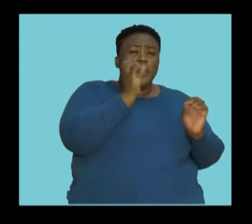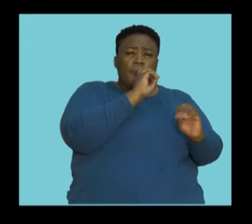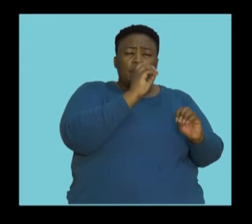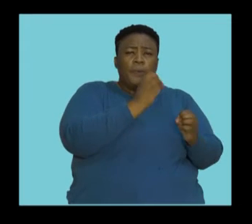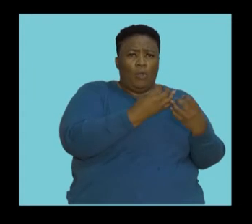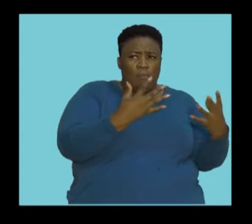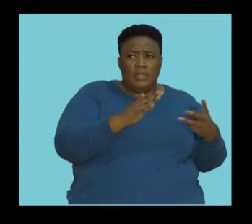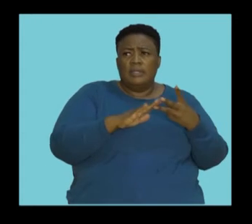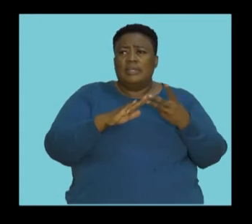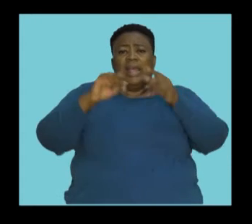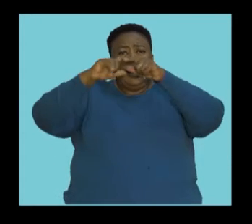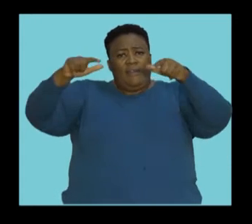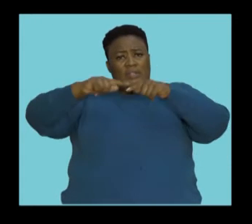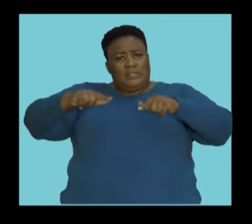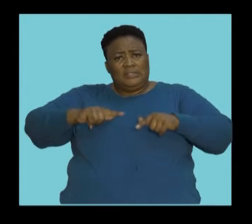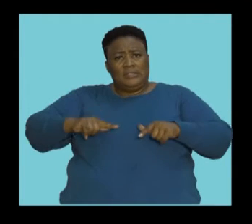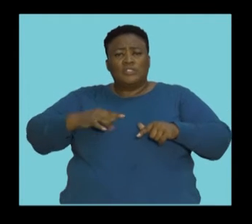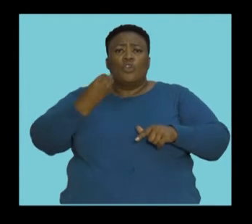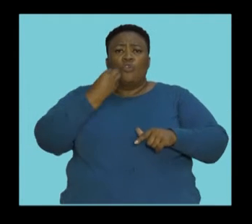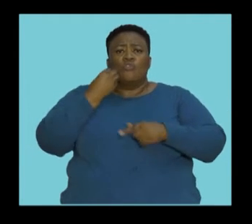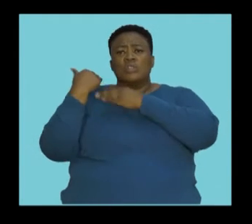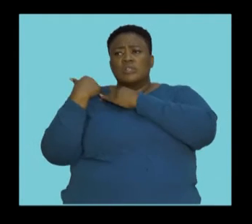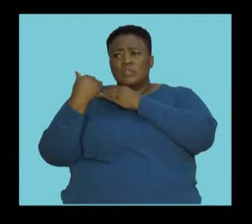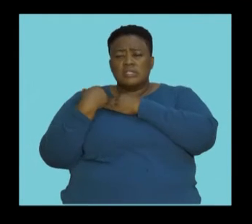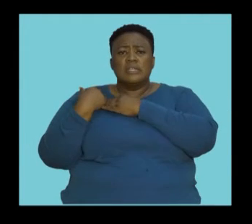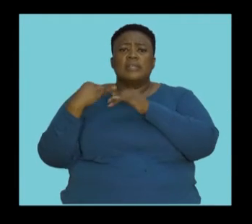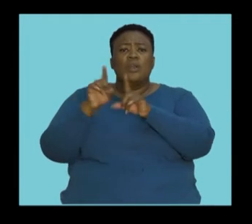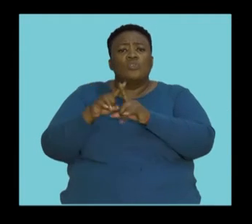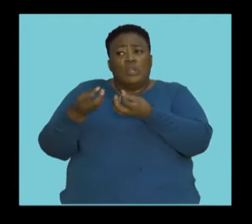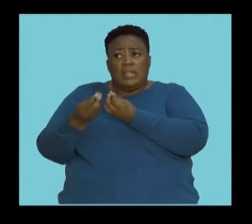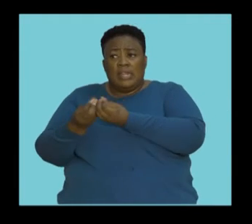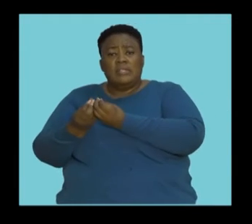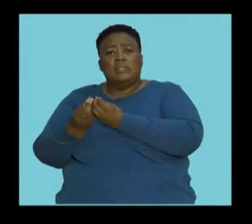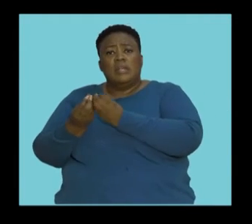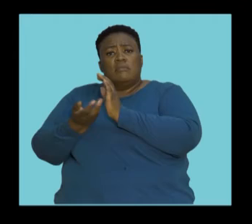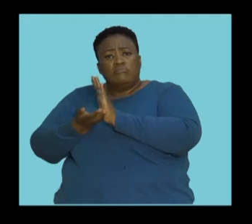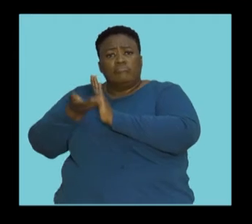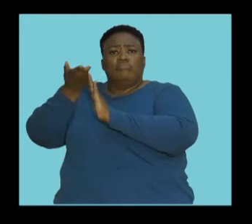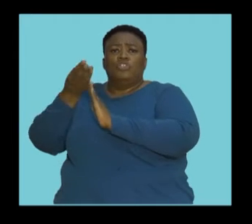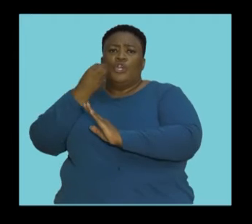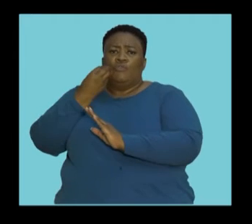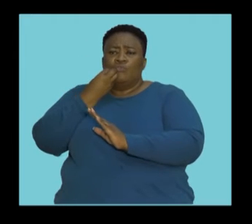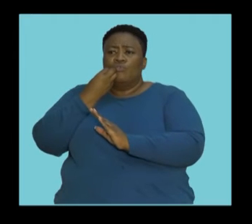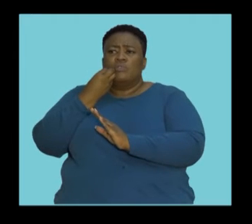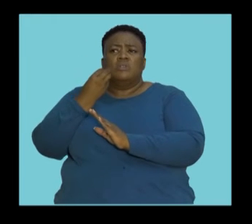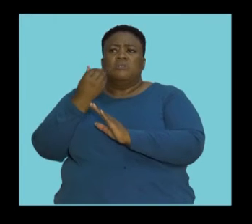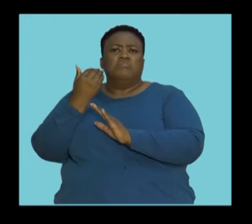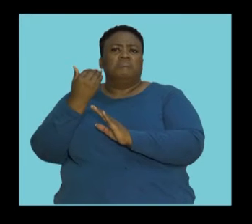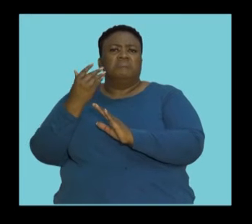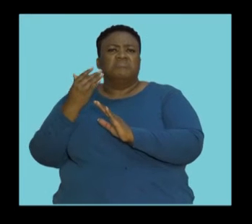food security. We're also going to discuss factors that increase food insecurity in the context of South